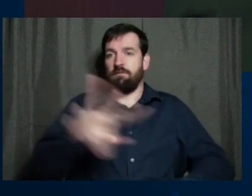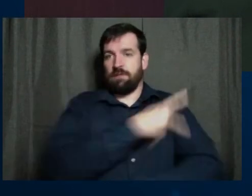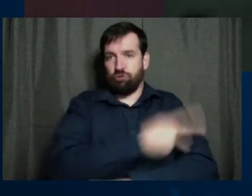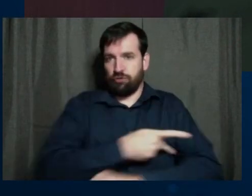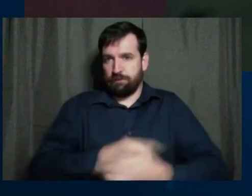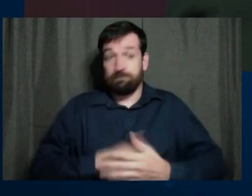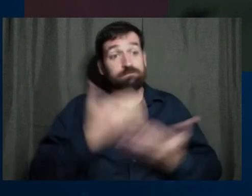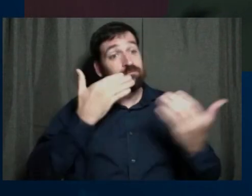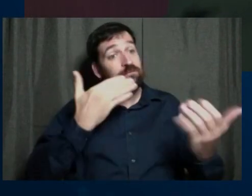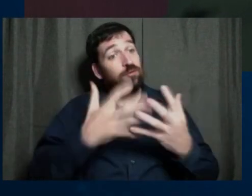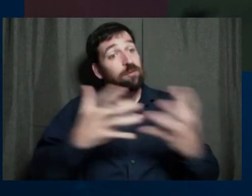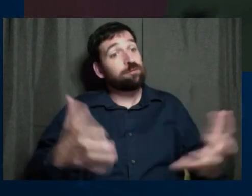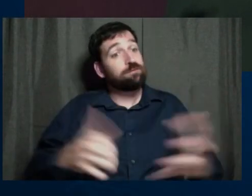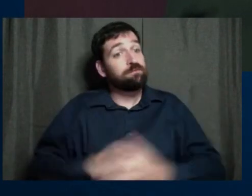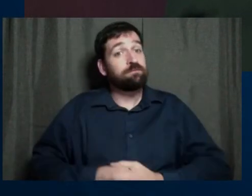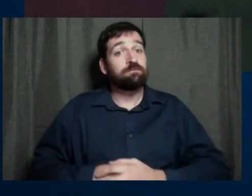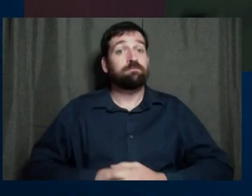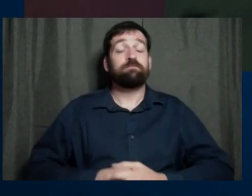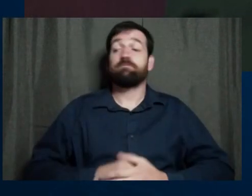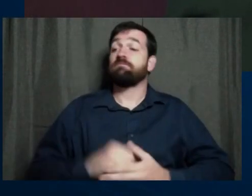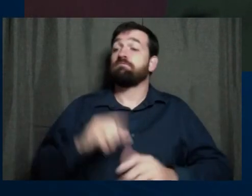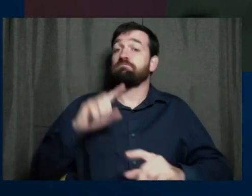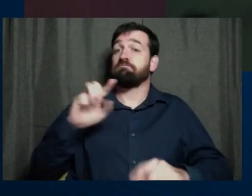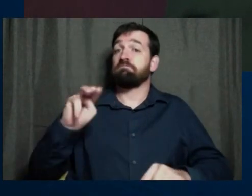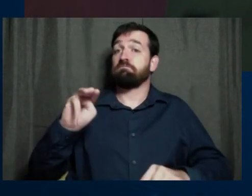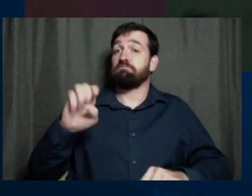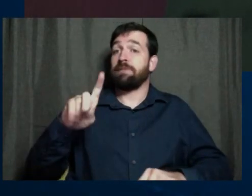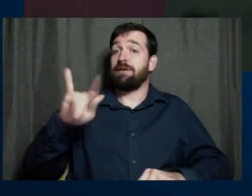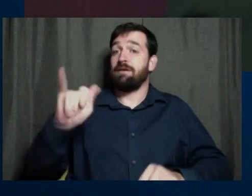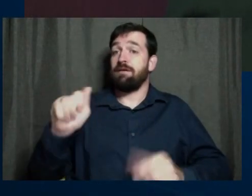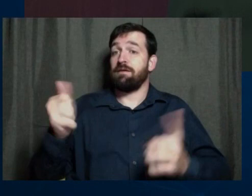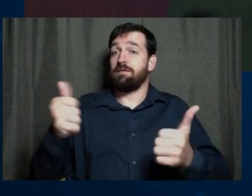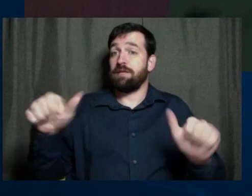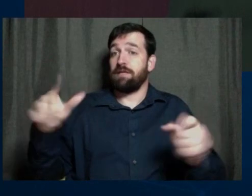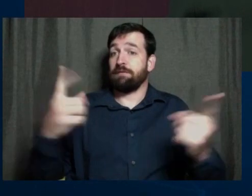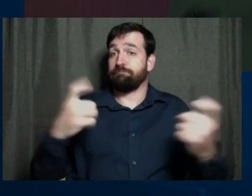going to get to reporter questions. Do we have any on the line today?